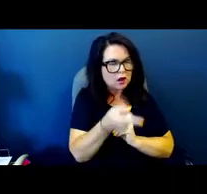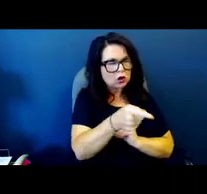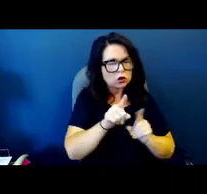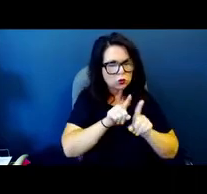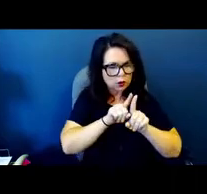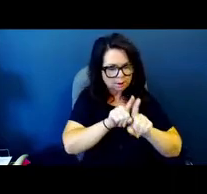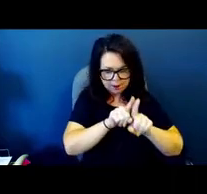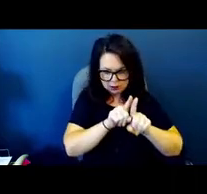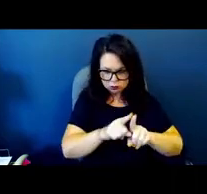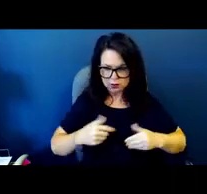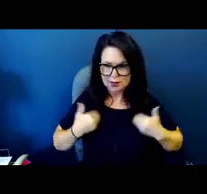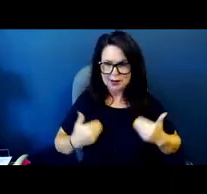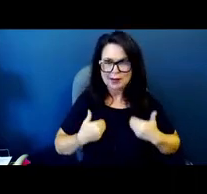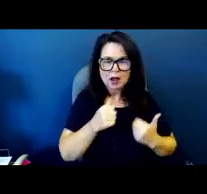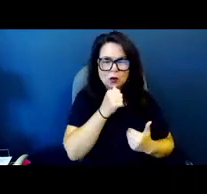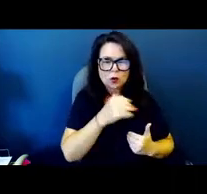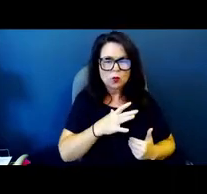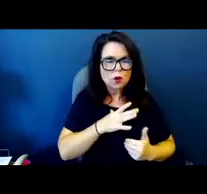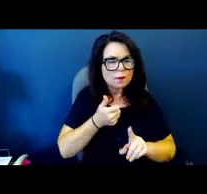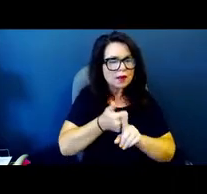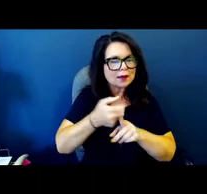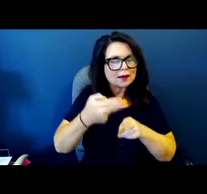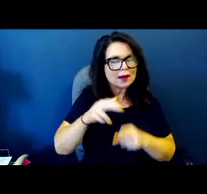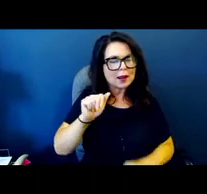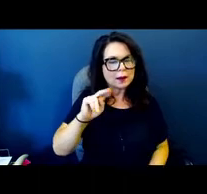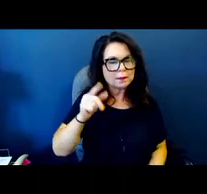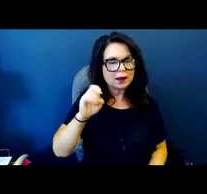young woman, Angel, who has